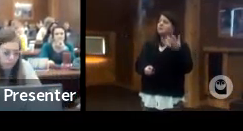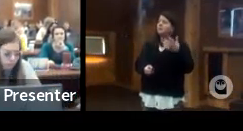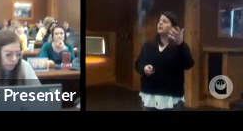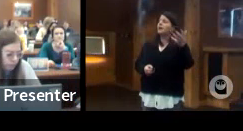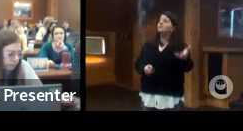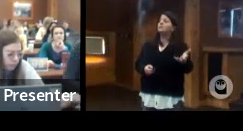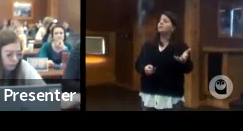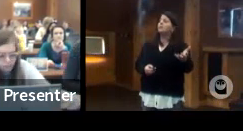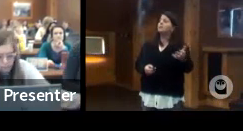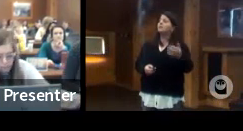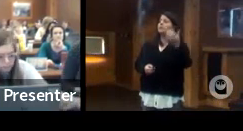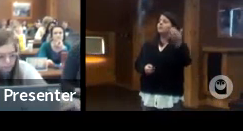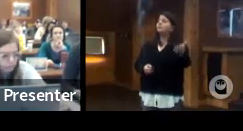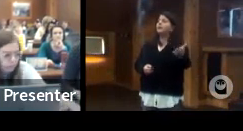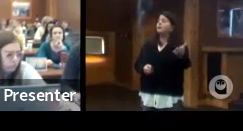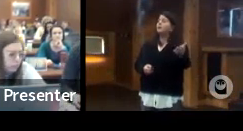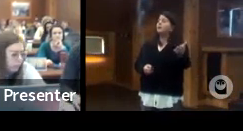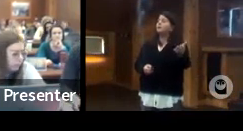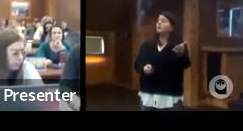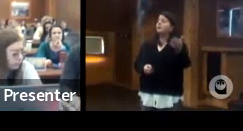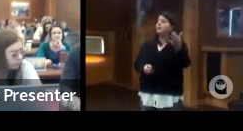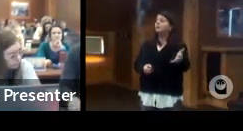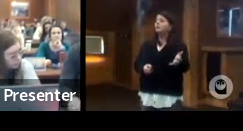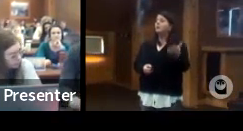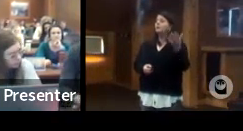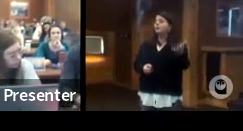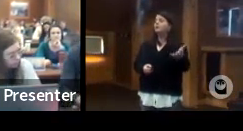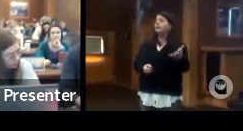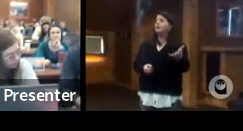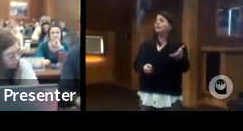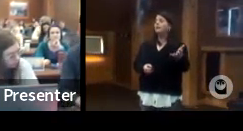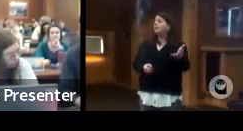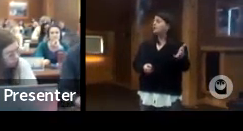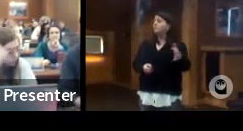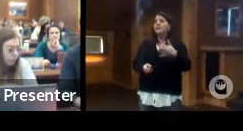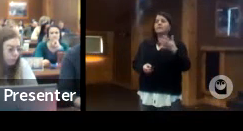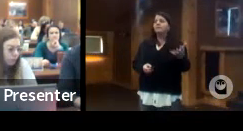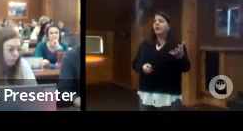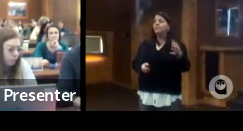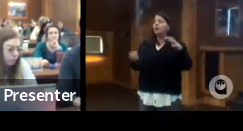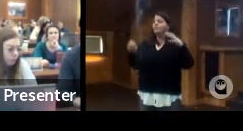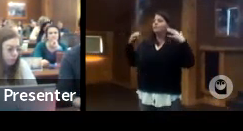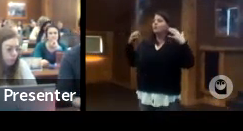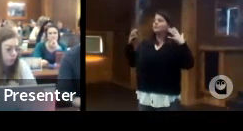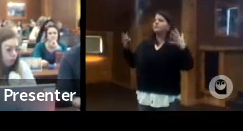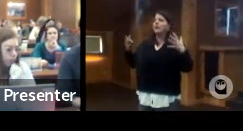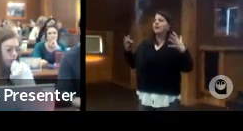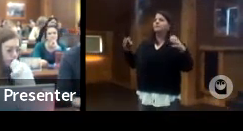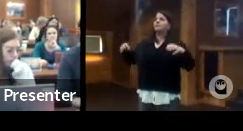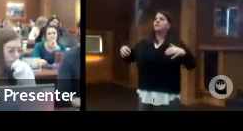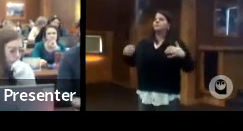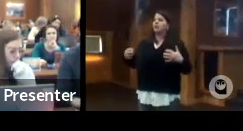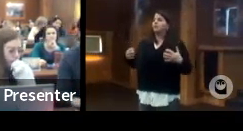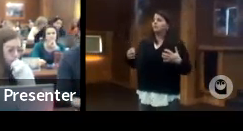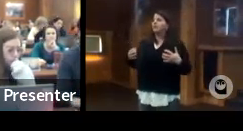questions. They'll get a chance to ask you questions. Just clarify what you know. Know what you know, clarify it. Don't make stuff up. Not that you're trying to